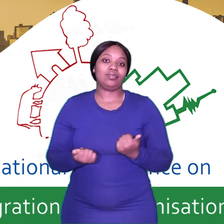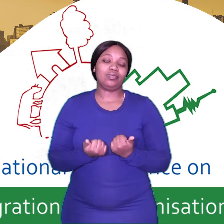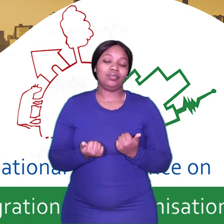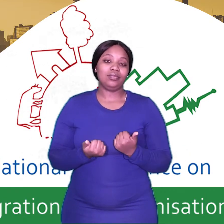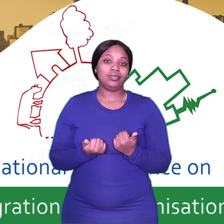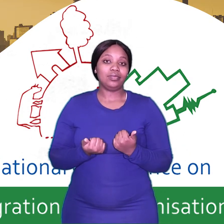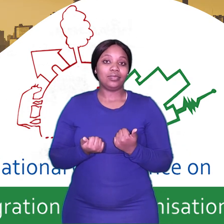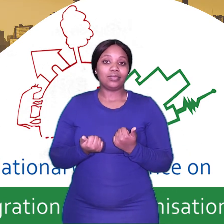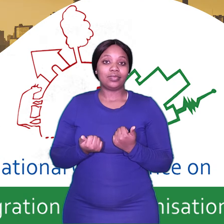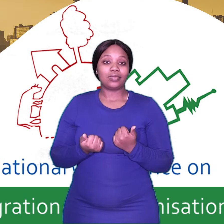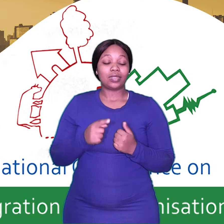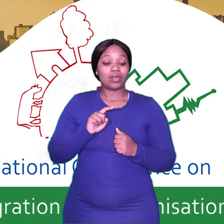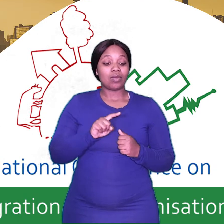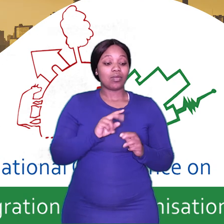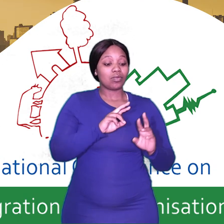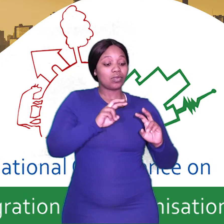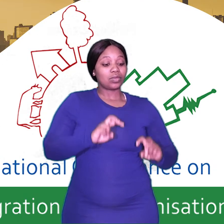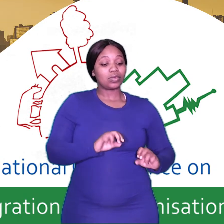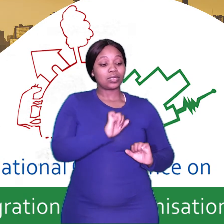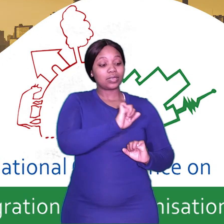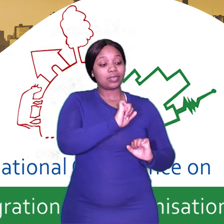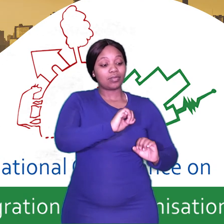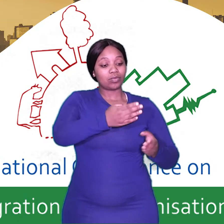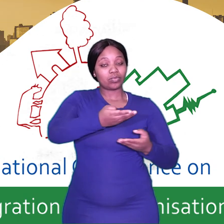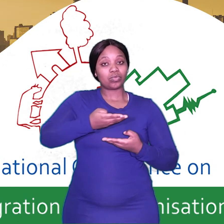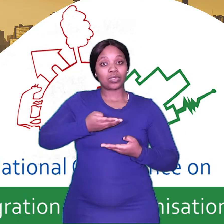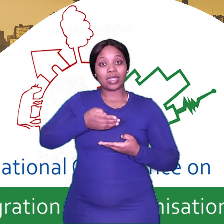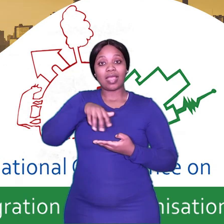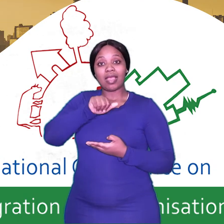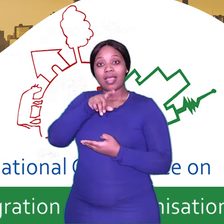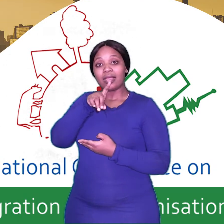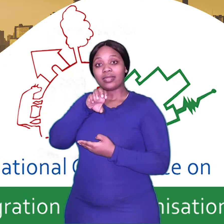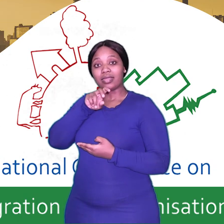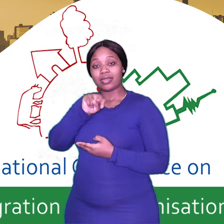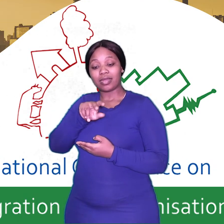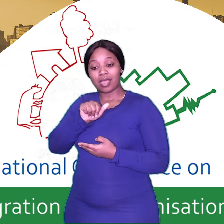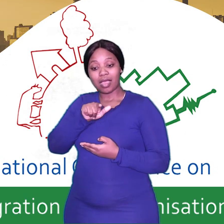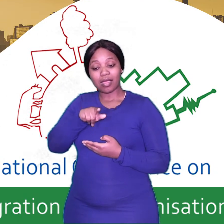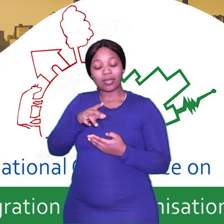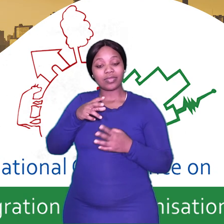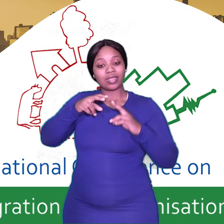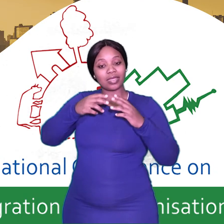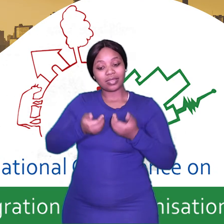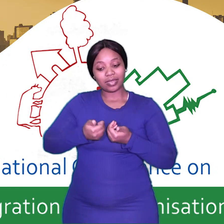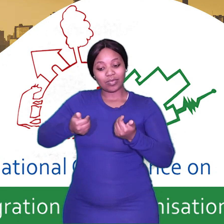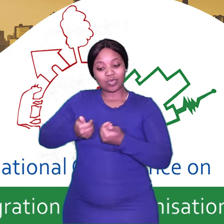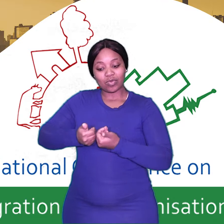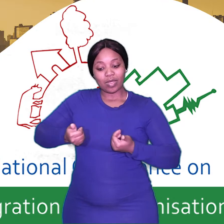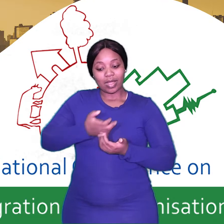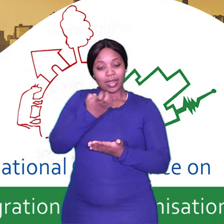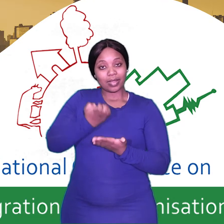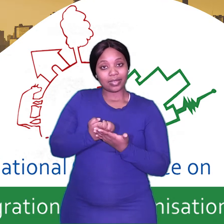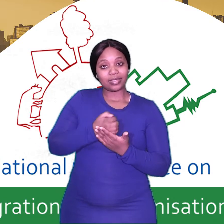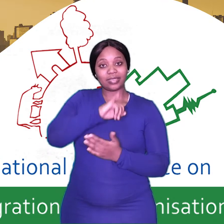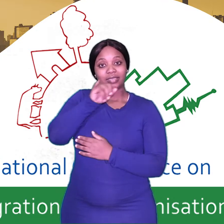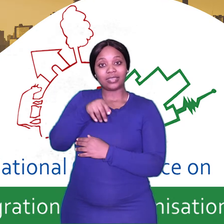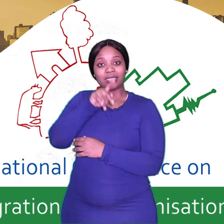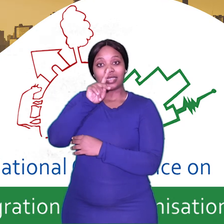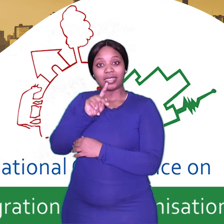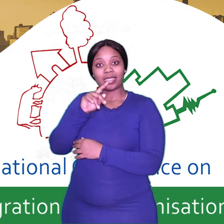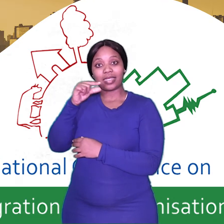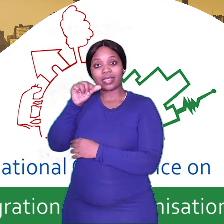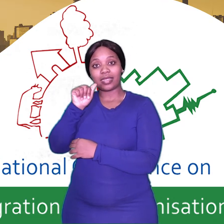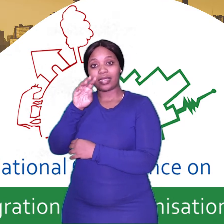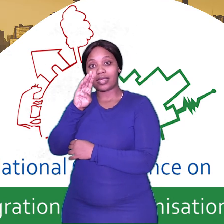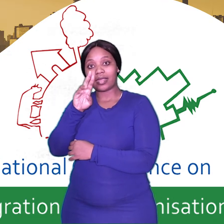In their paper, Cross and Dinda cite the demographic economist J.K. Galbraith,